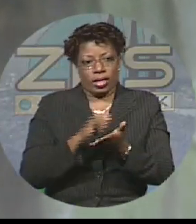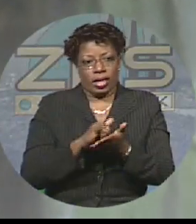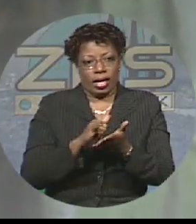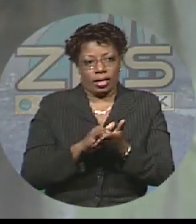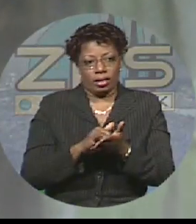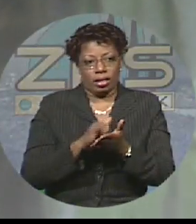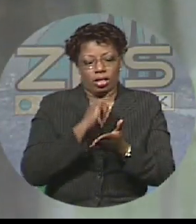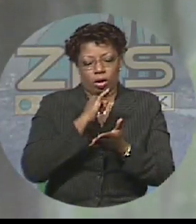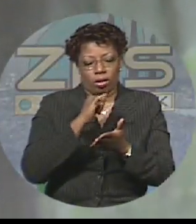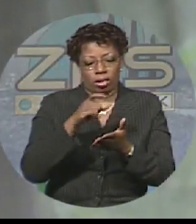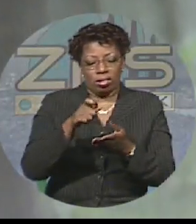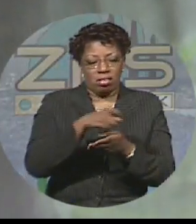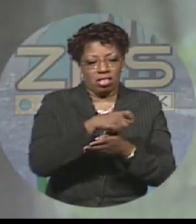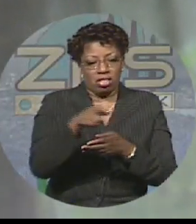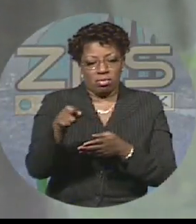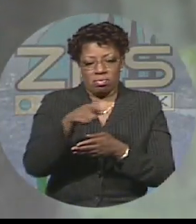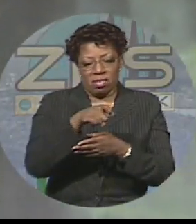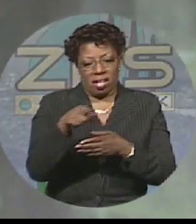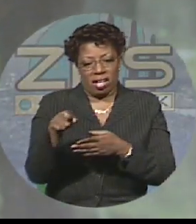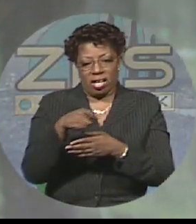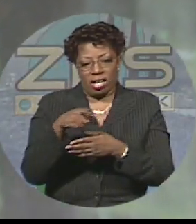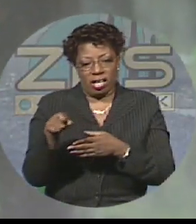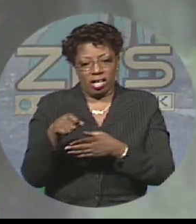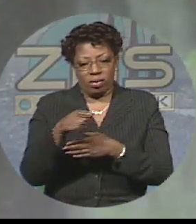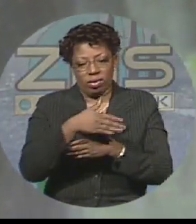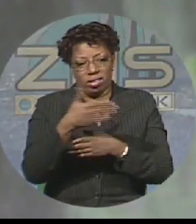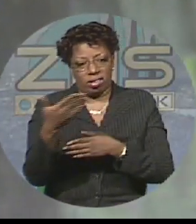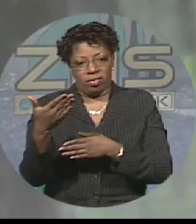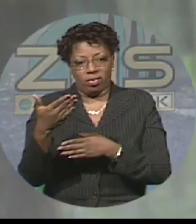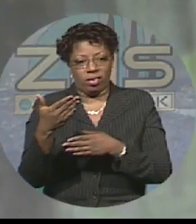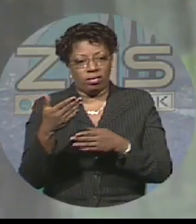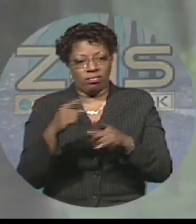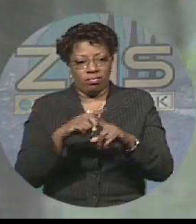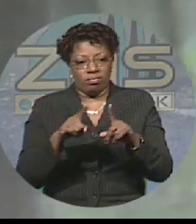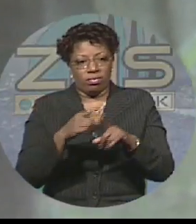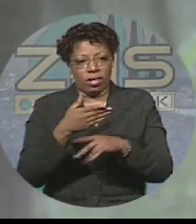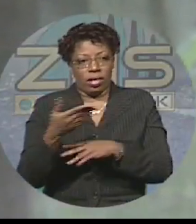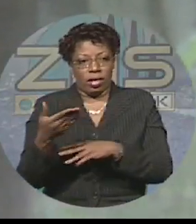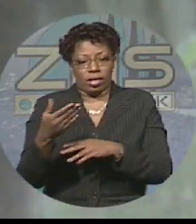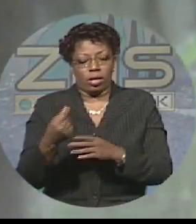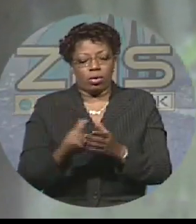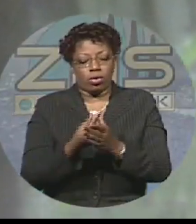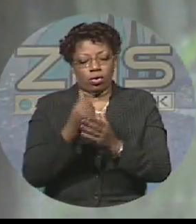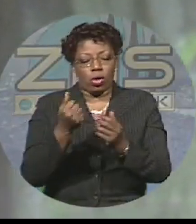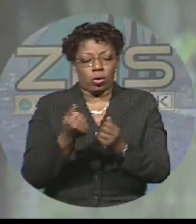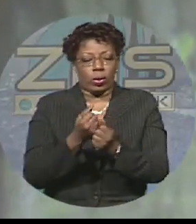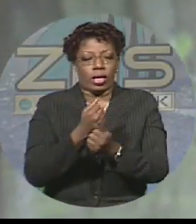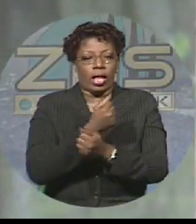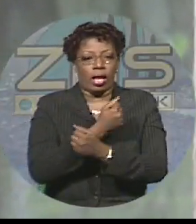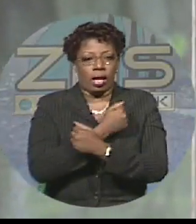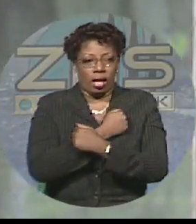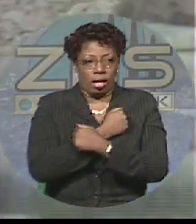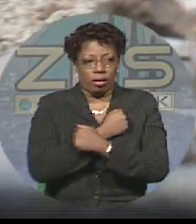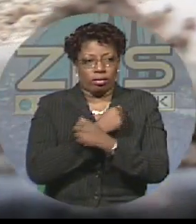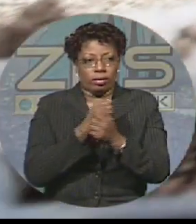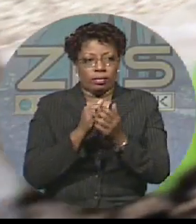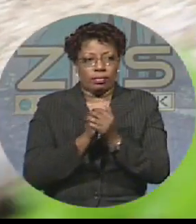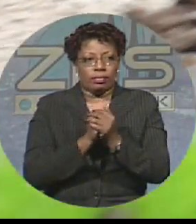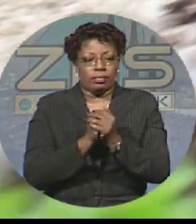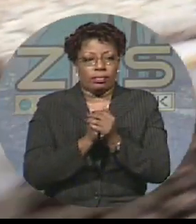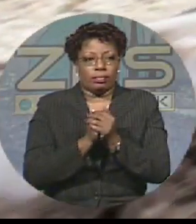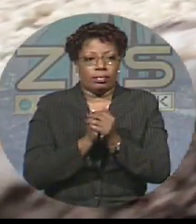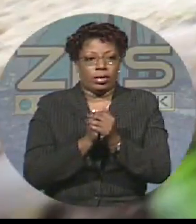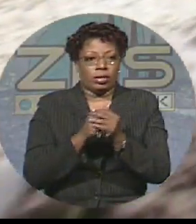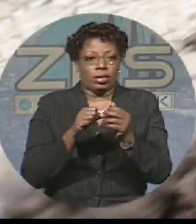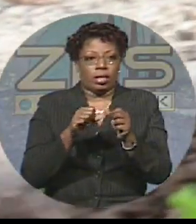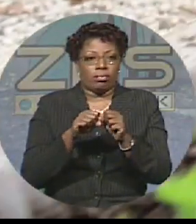didn't get sprayed with all sorts of funny insecticides. It was grown with love and with the best chemicals. Davis